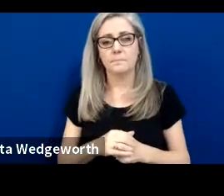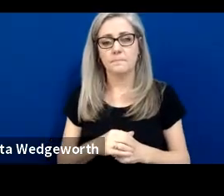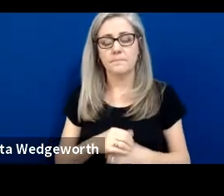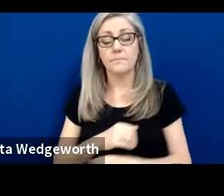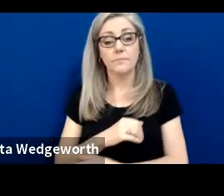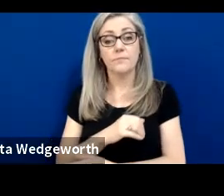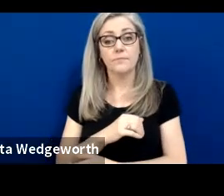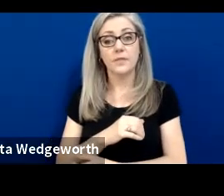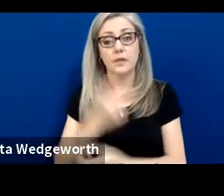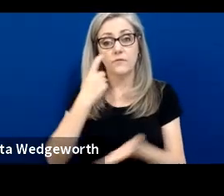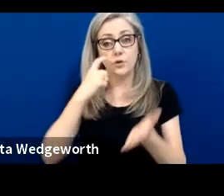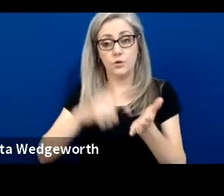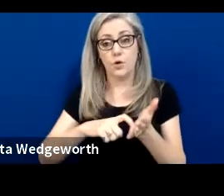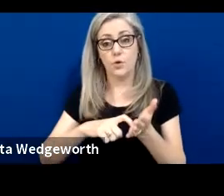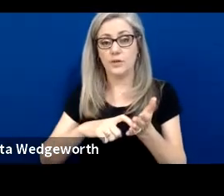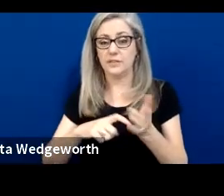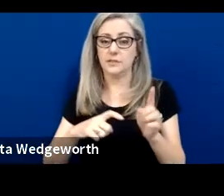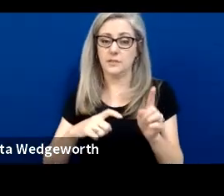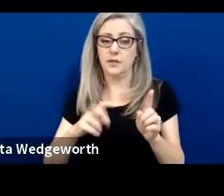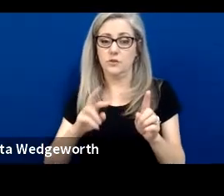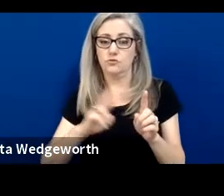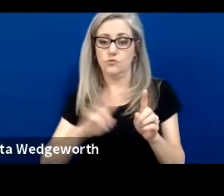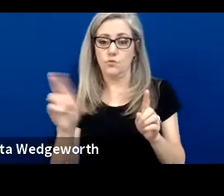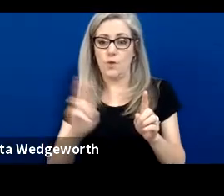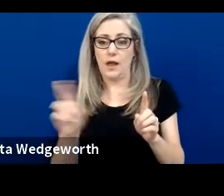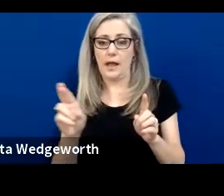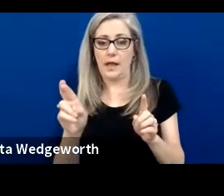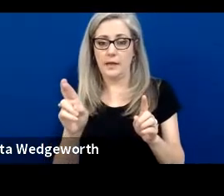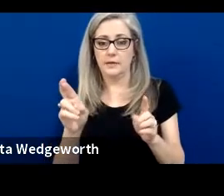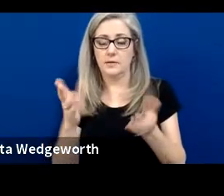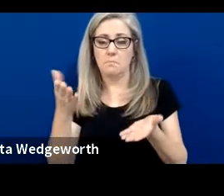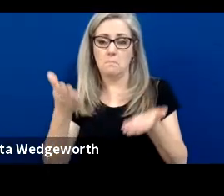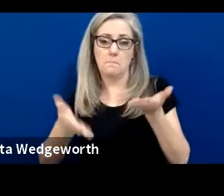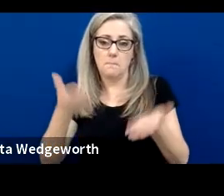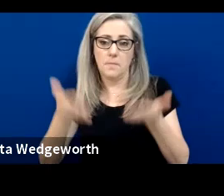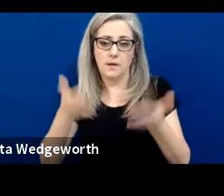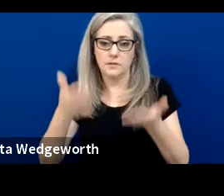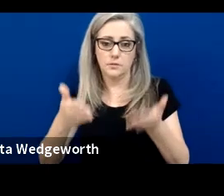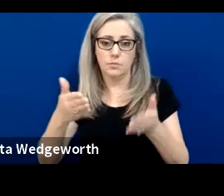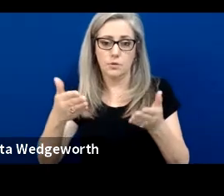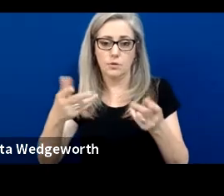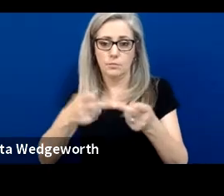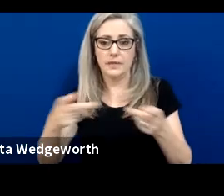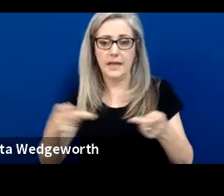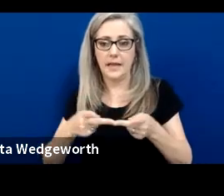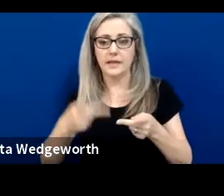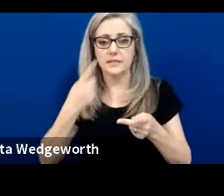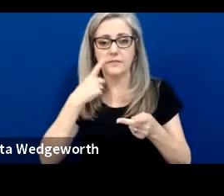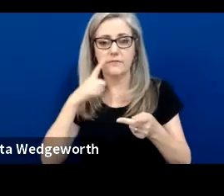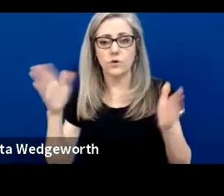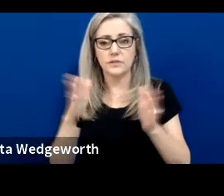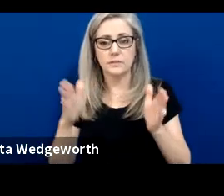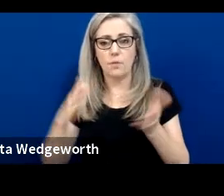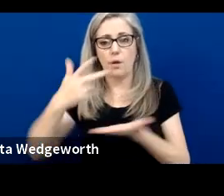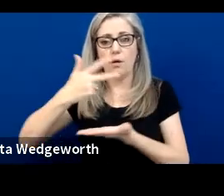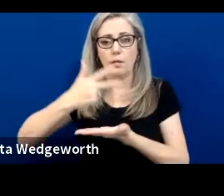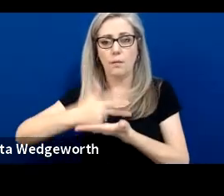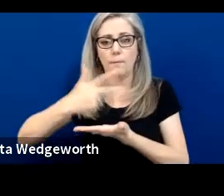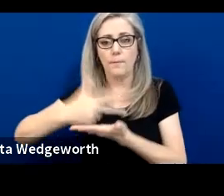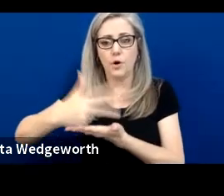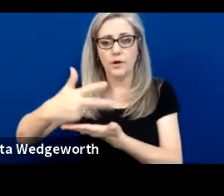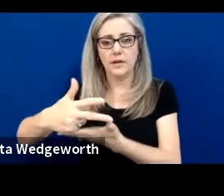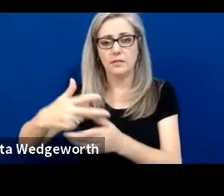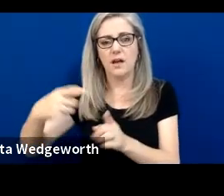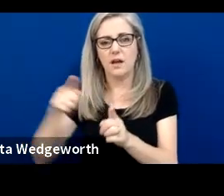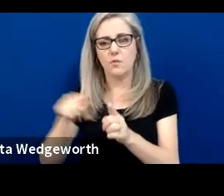You will notice off to the right-hand side a possible location for a small parking area off of Swisher